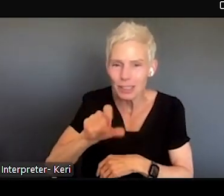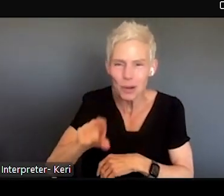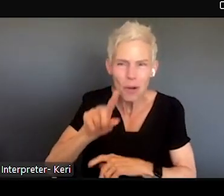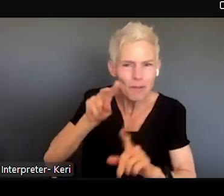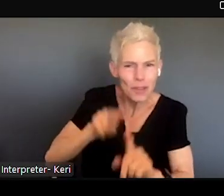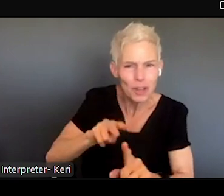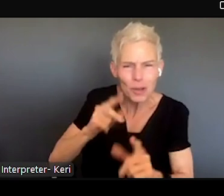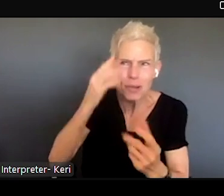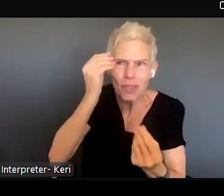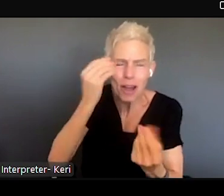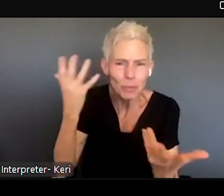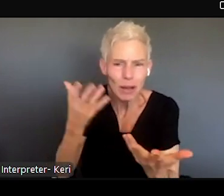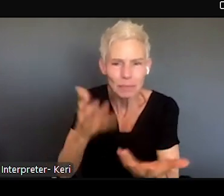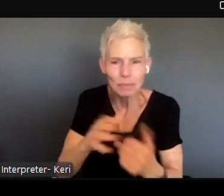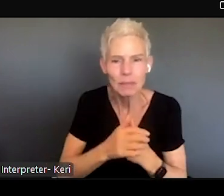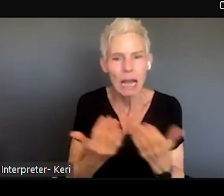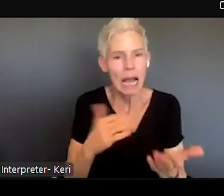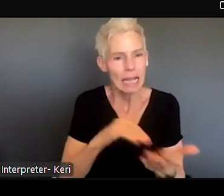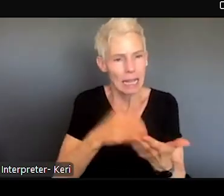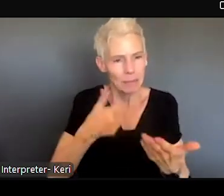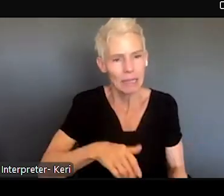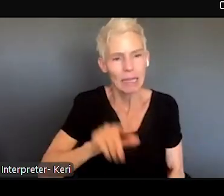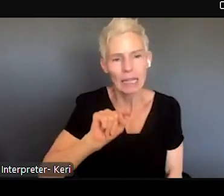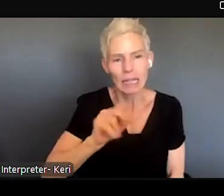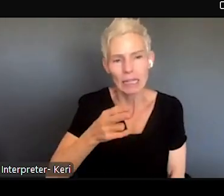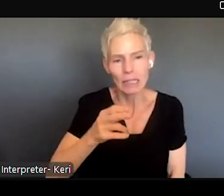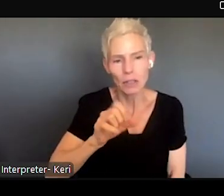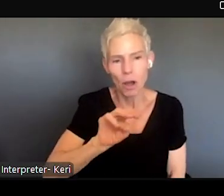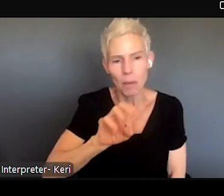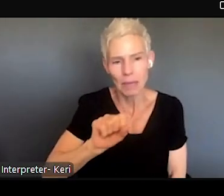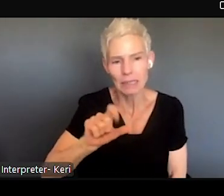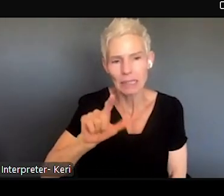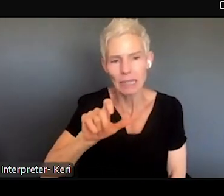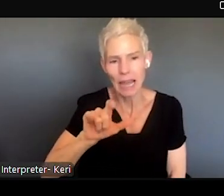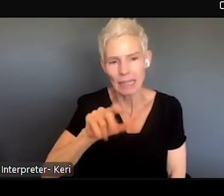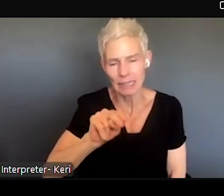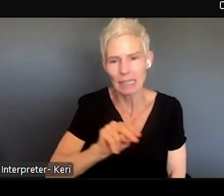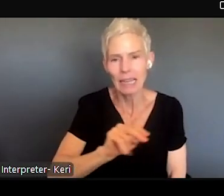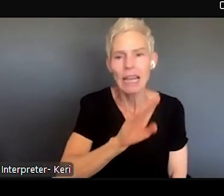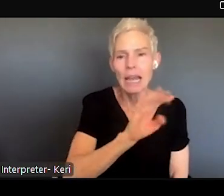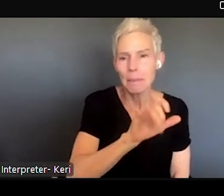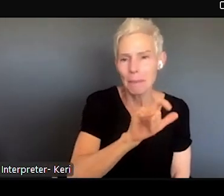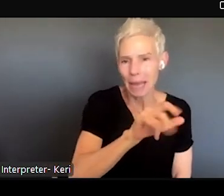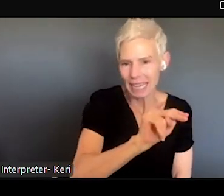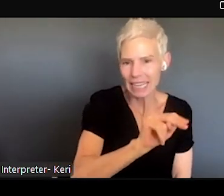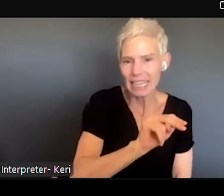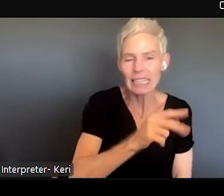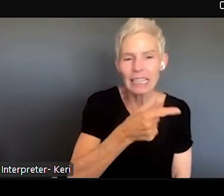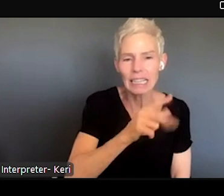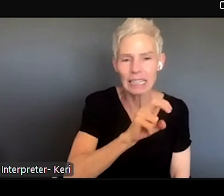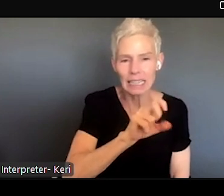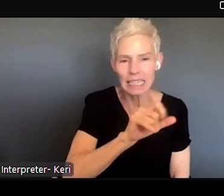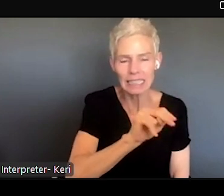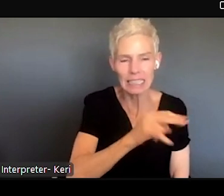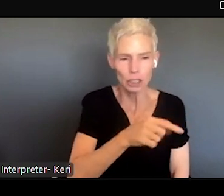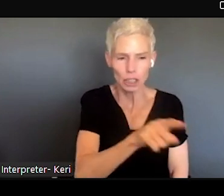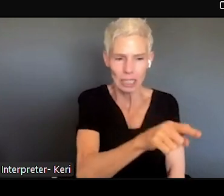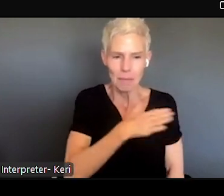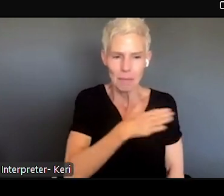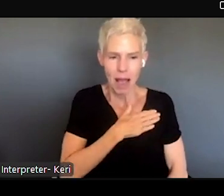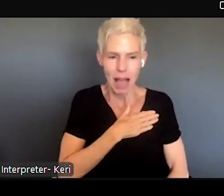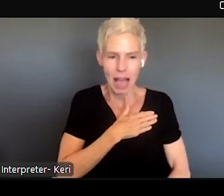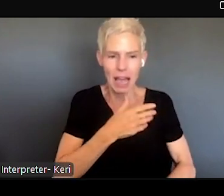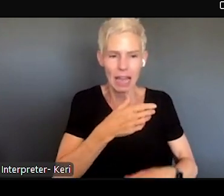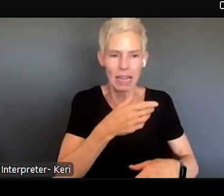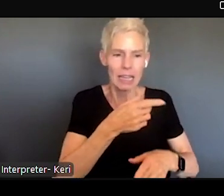thoughts? Well, once again, I'm Thomas Latson. Megan Gleason is my director for Behavioral Health Link. Glad to be here.